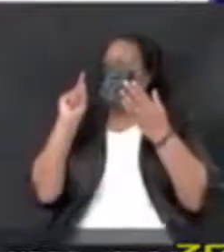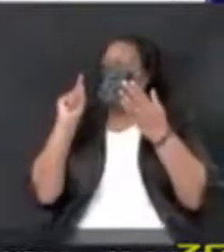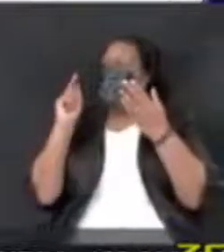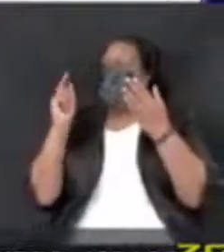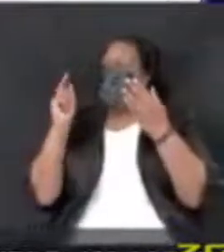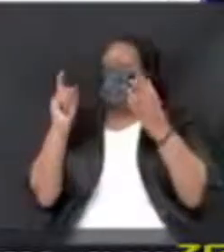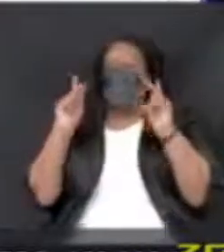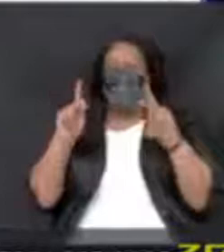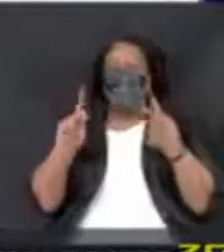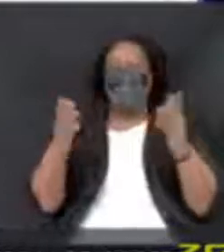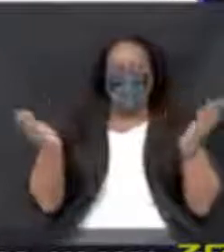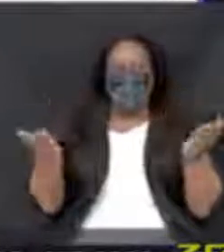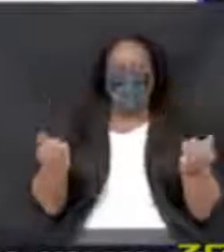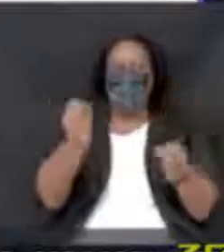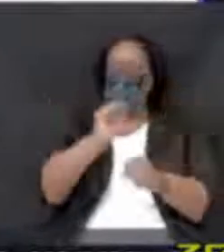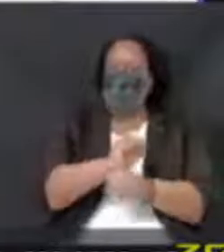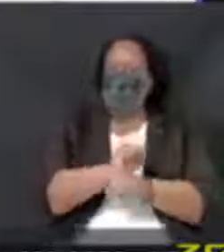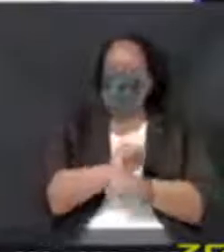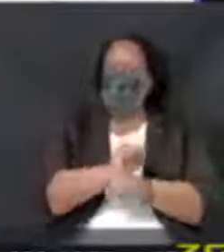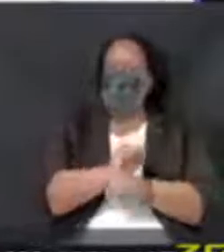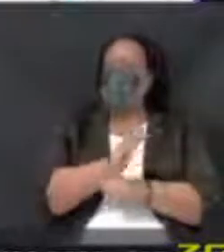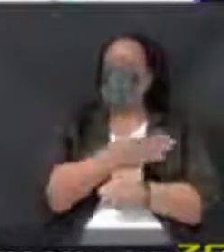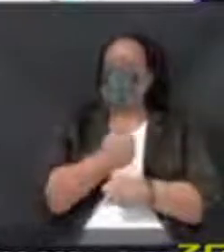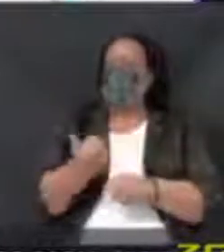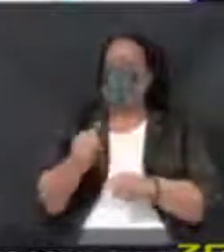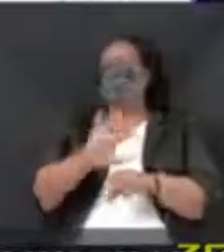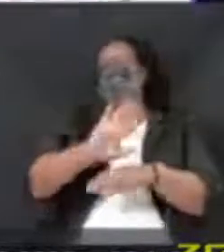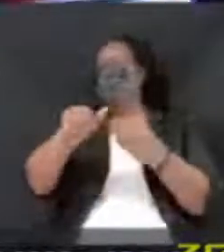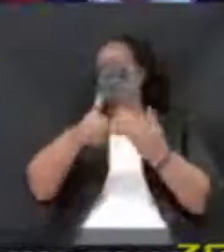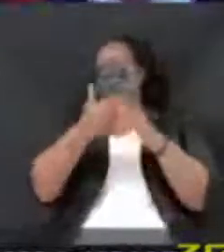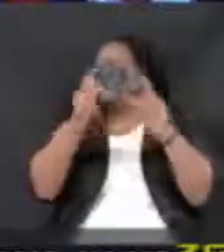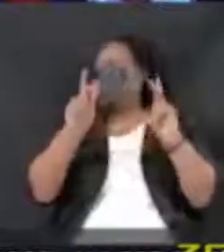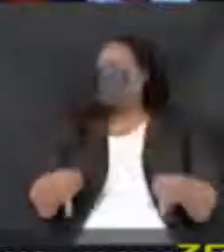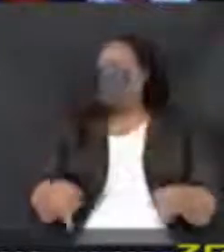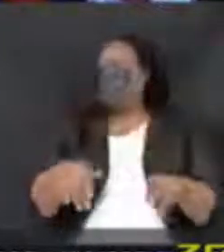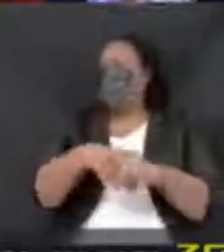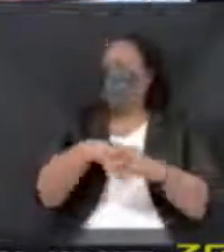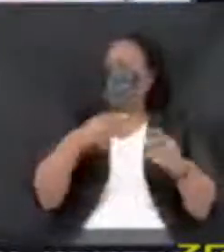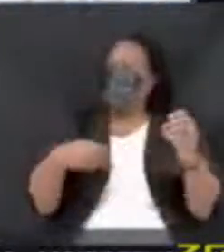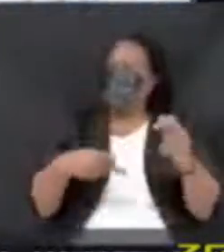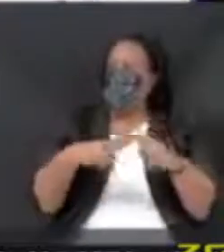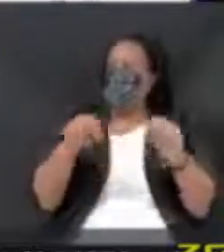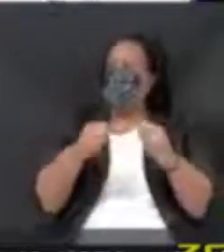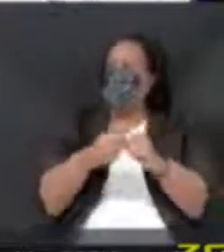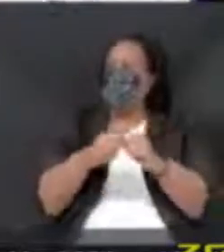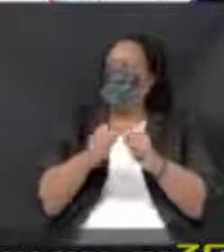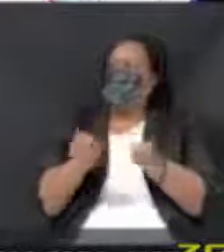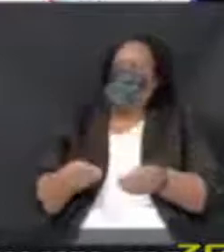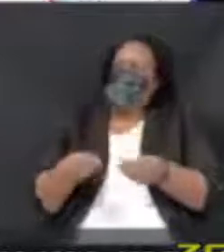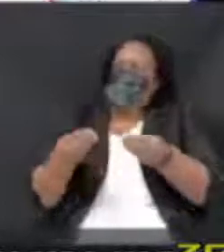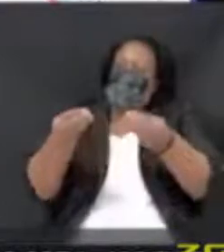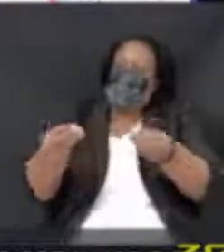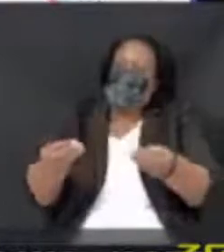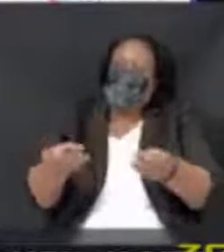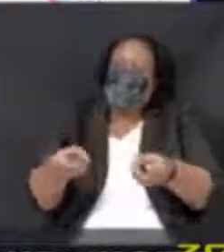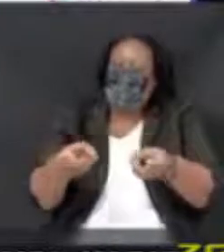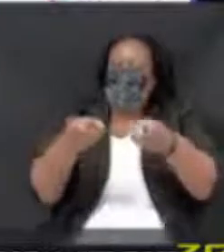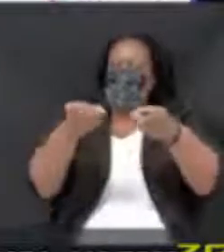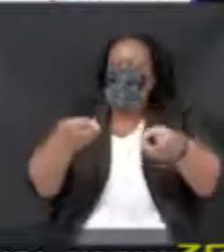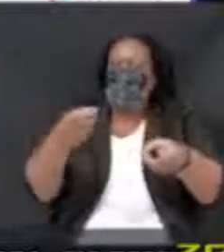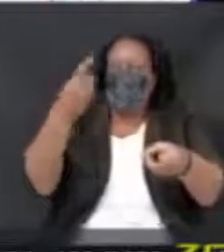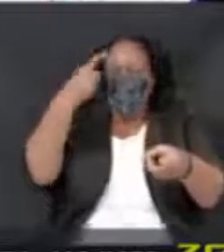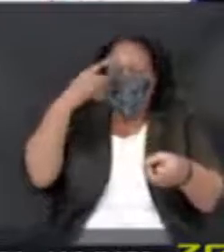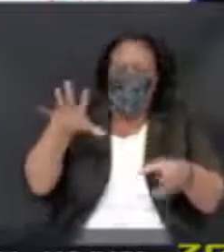at NEMO, and I am certain the Federation of St. Kitts and Nevis, we want to just present you with this little token of appreciation for